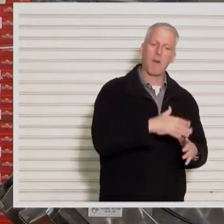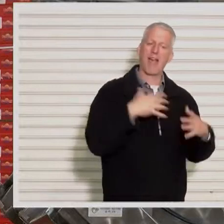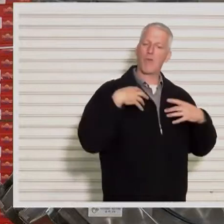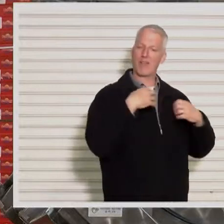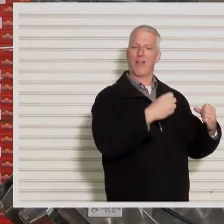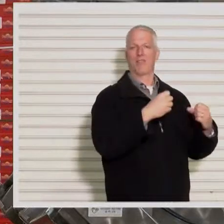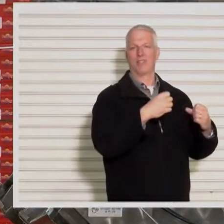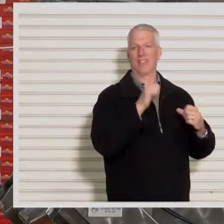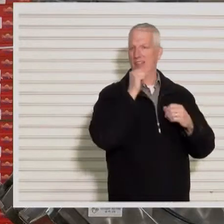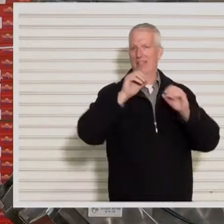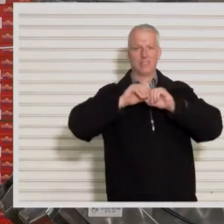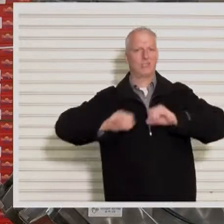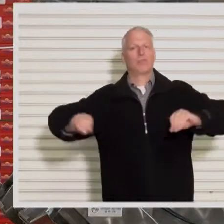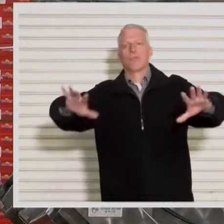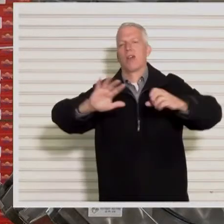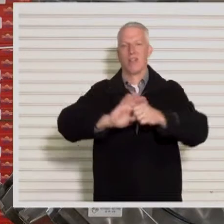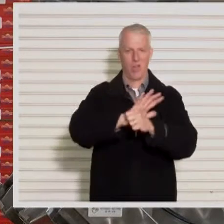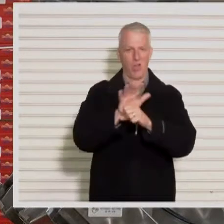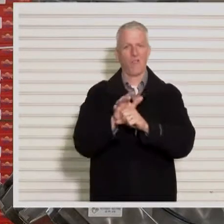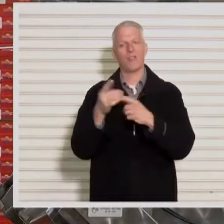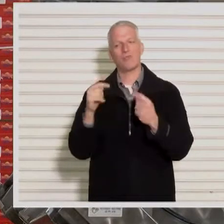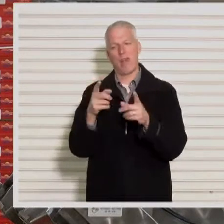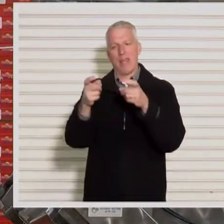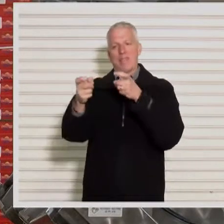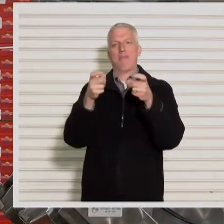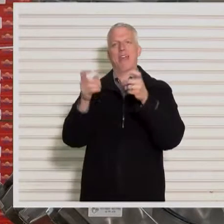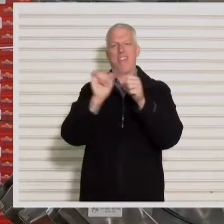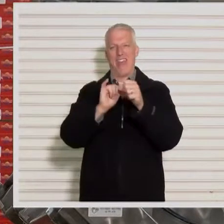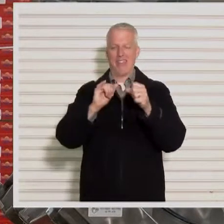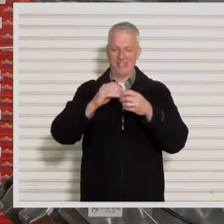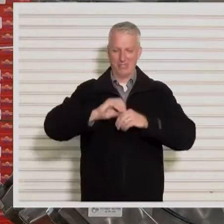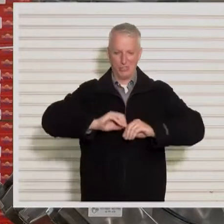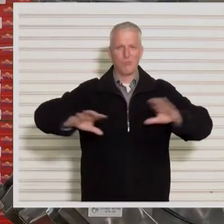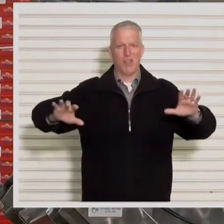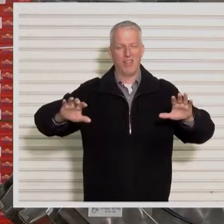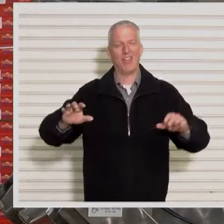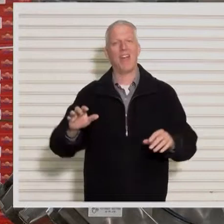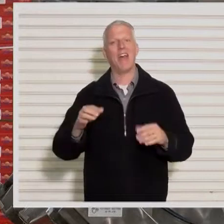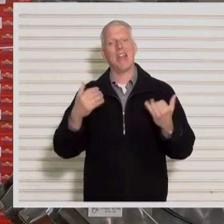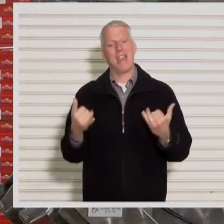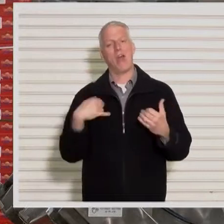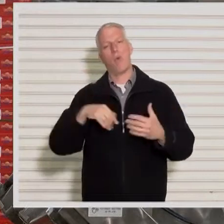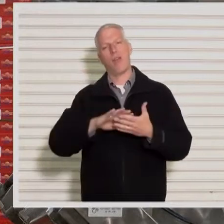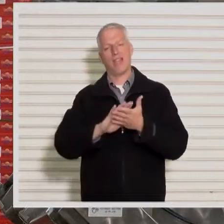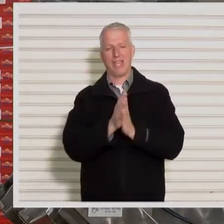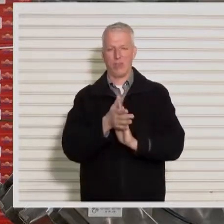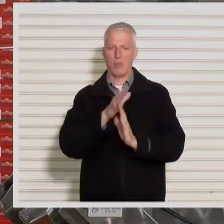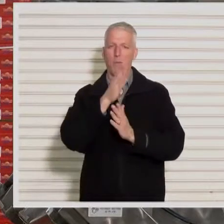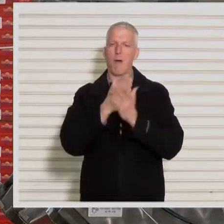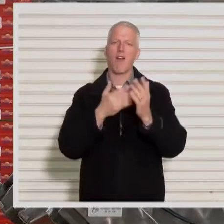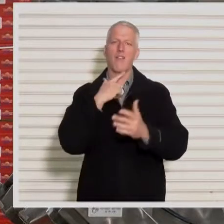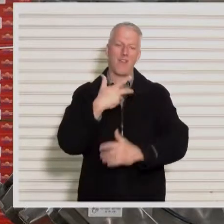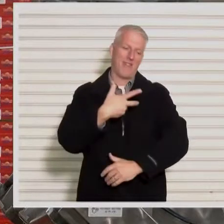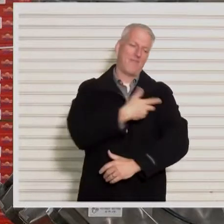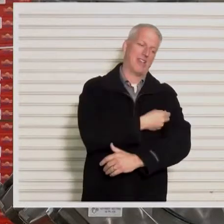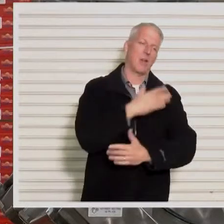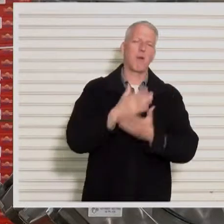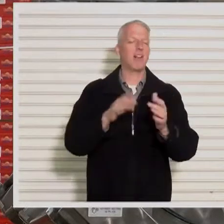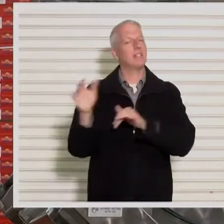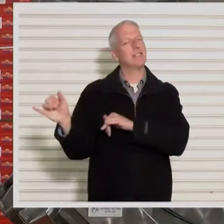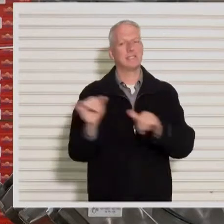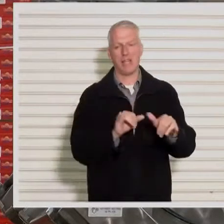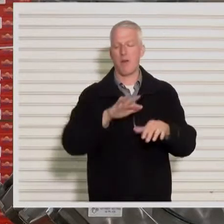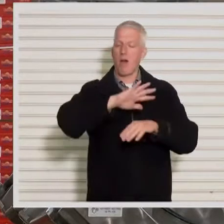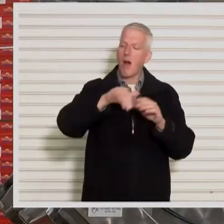quarantine so that we could try to get our arms around disease. And now that we're into the vaccination phase, same thing, all